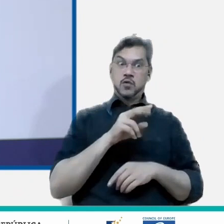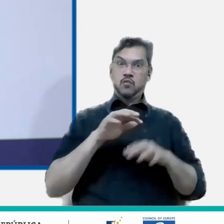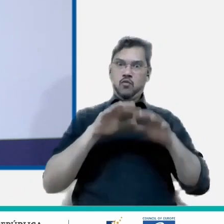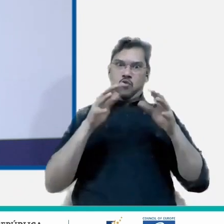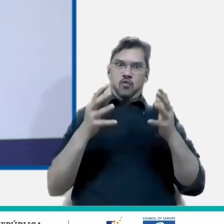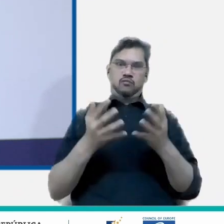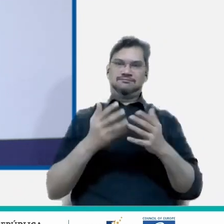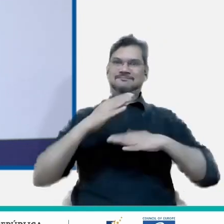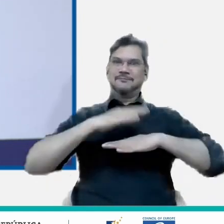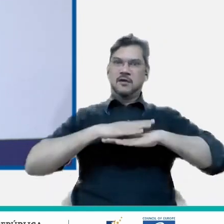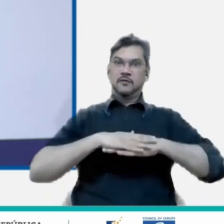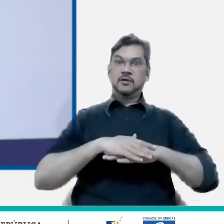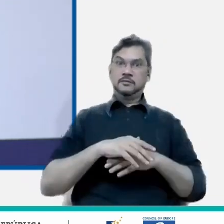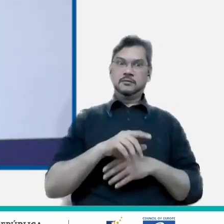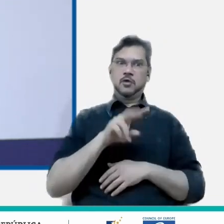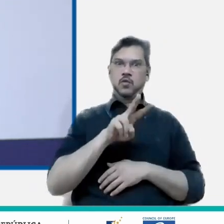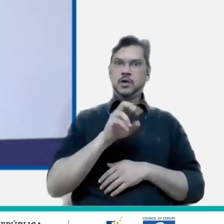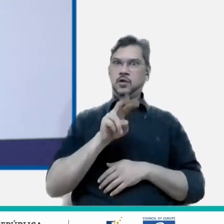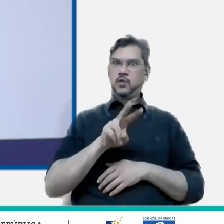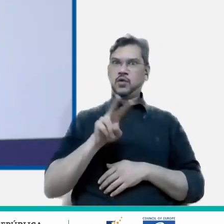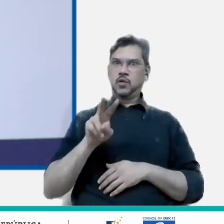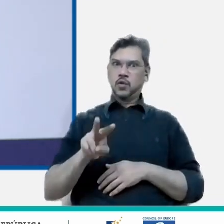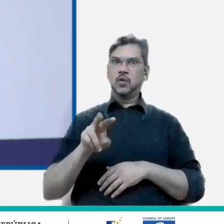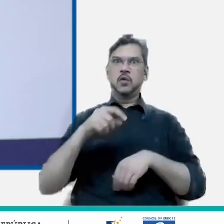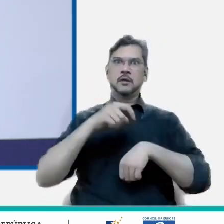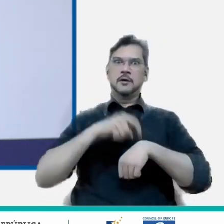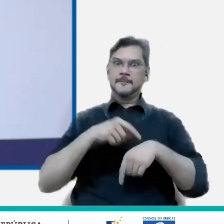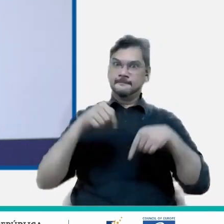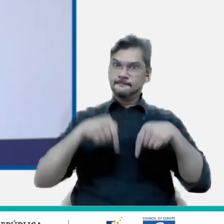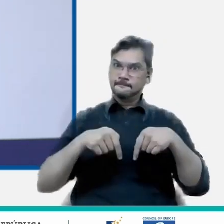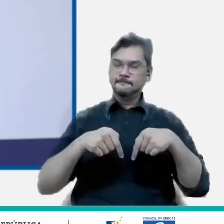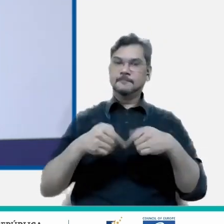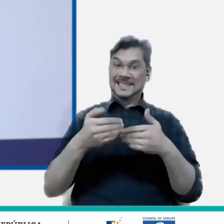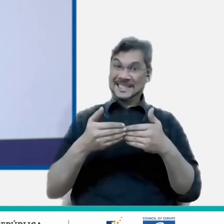to say that the roadmap, the present roadmap, consists of